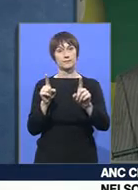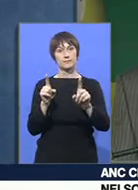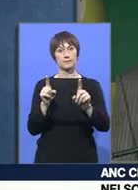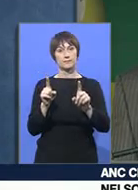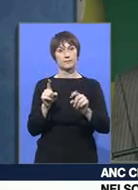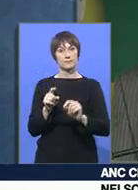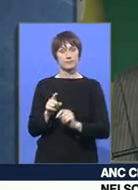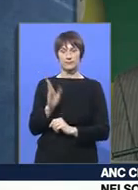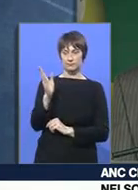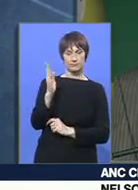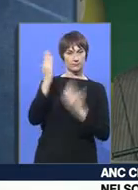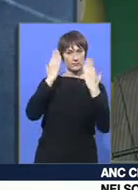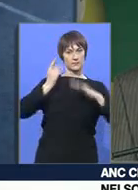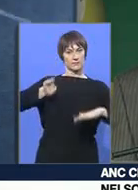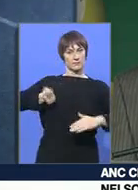partiality